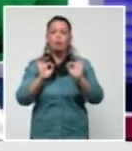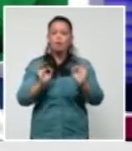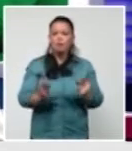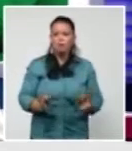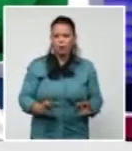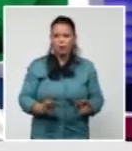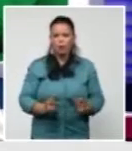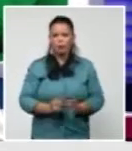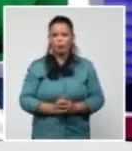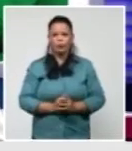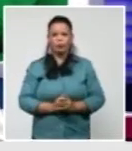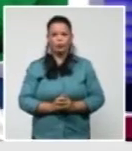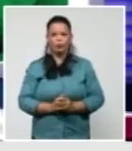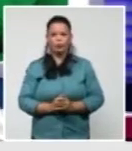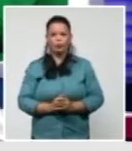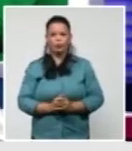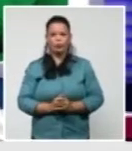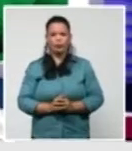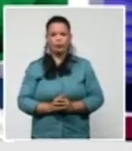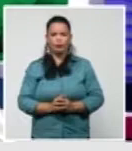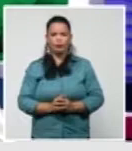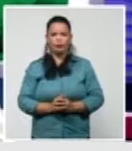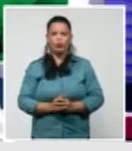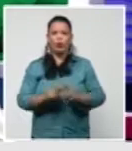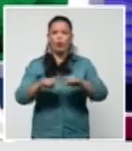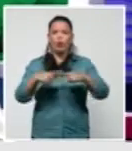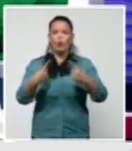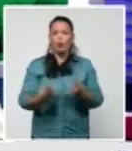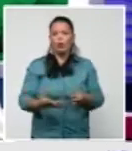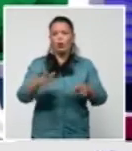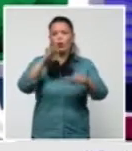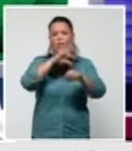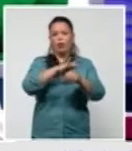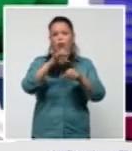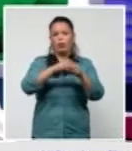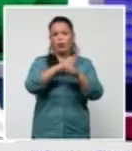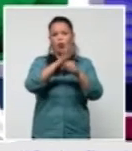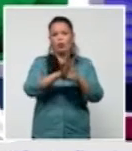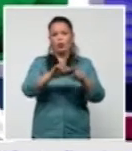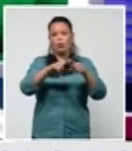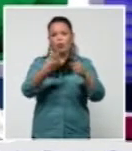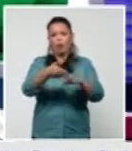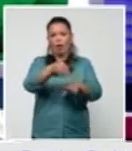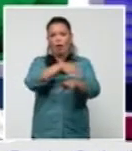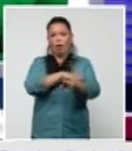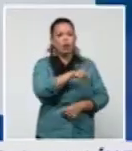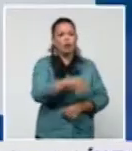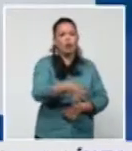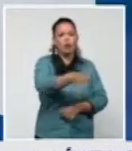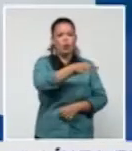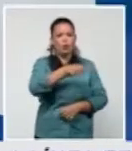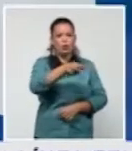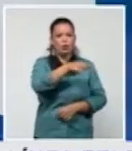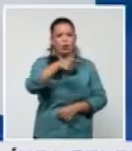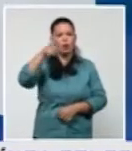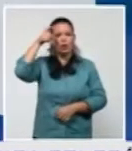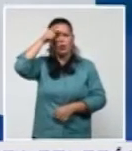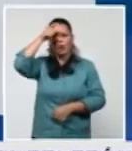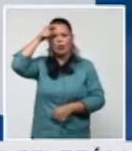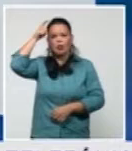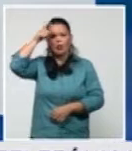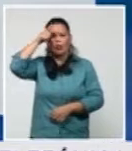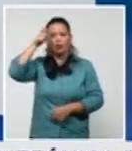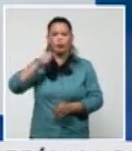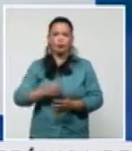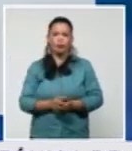diagnosed yesterday, 23 in Pinar del Rio and 4 in Sancti Spiritus. The 23 cases from